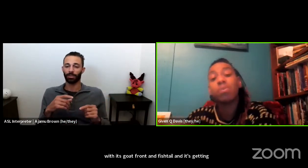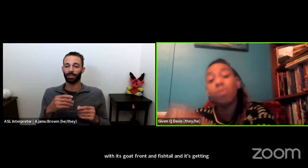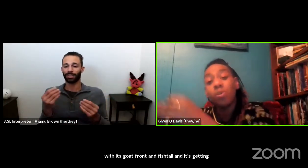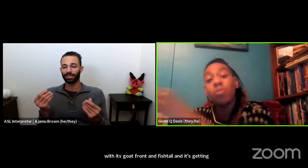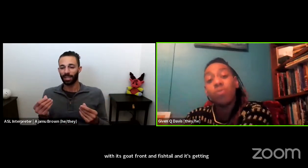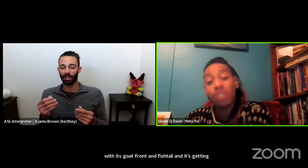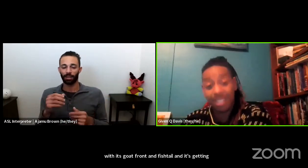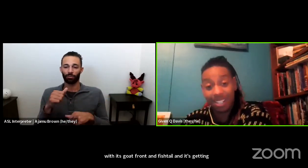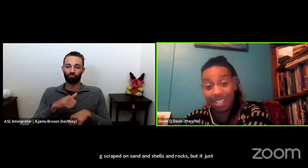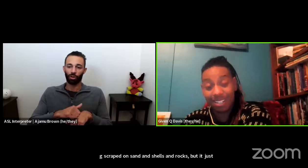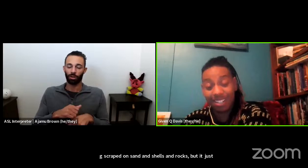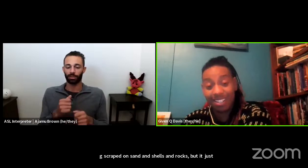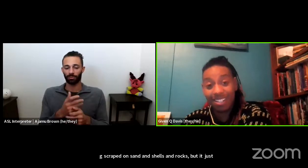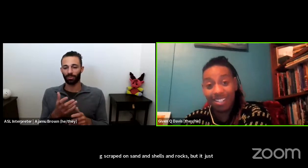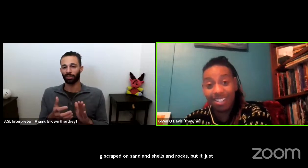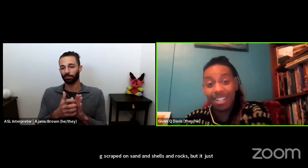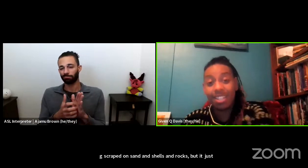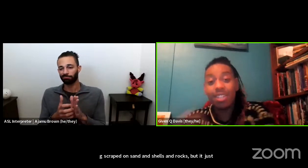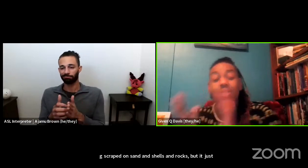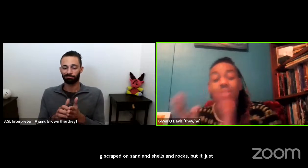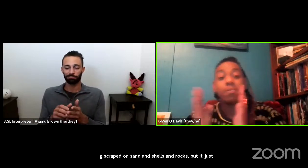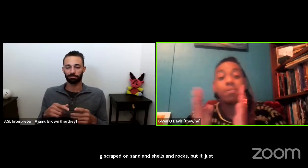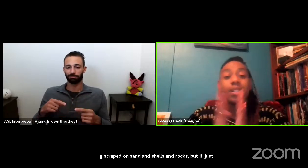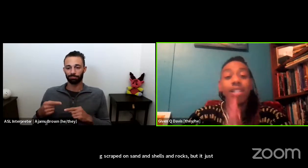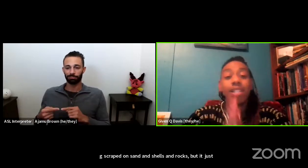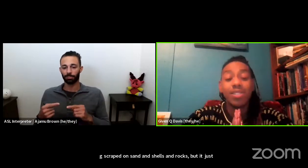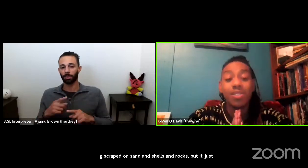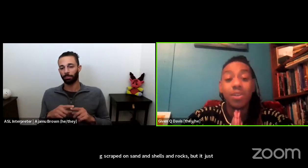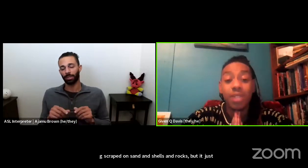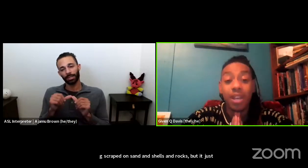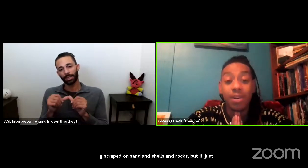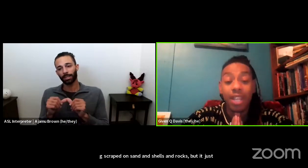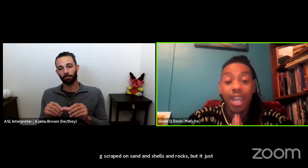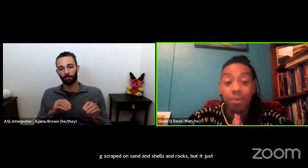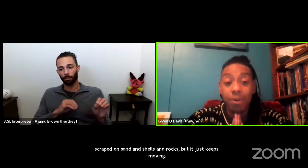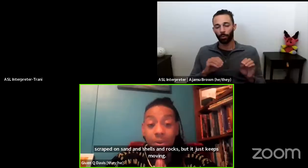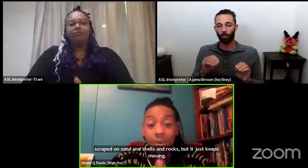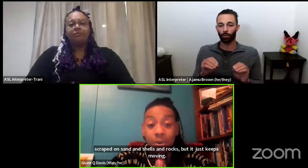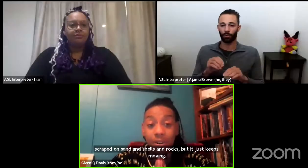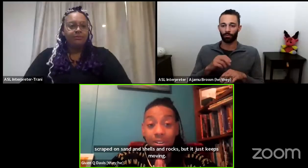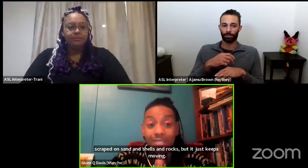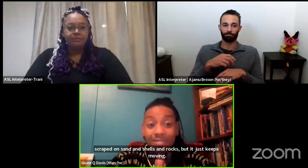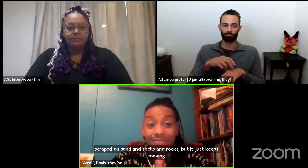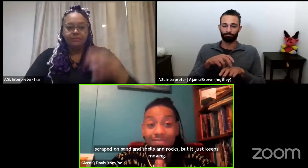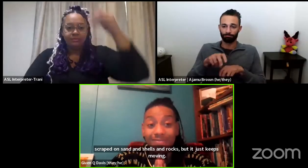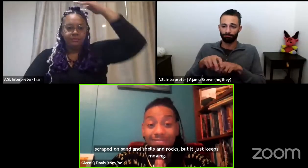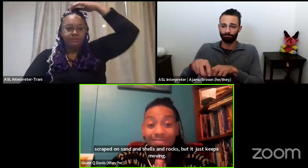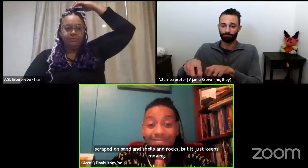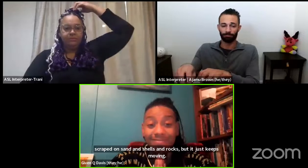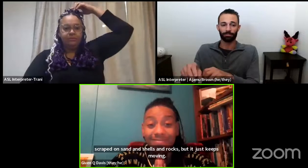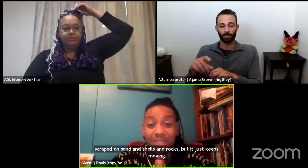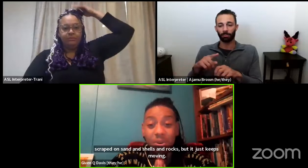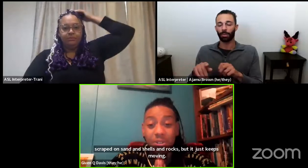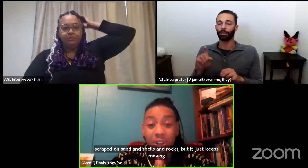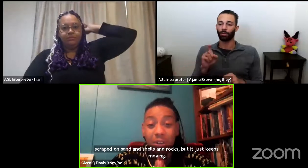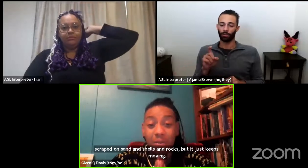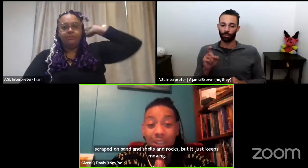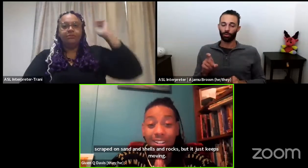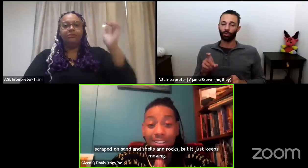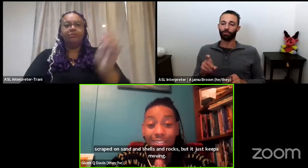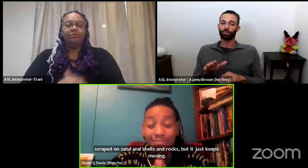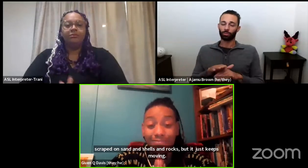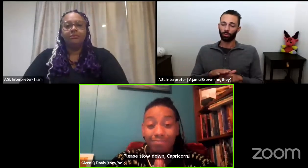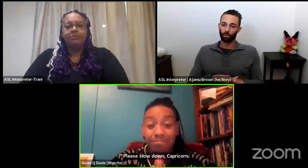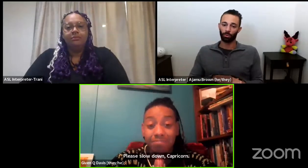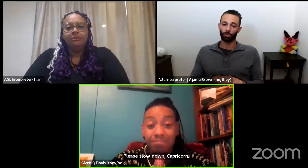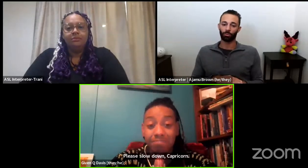keeps moving. Please slow down, Capricorn. Hold your heart